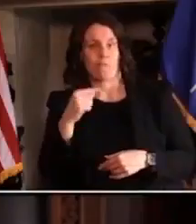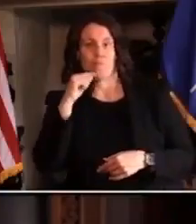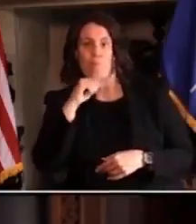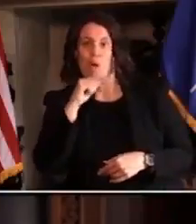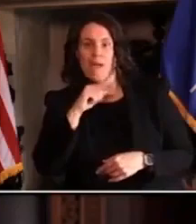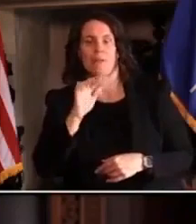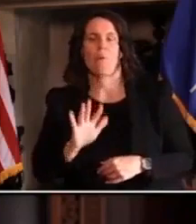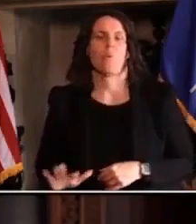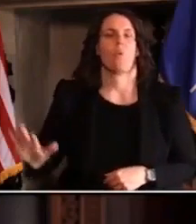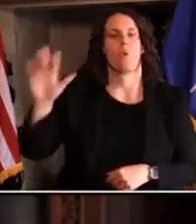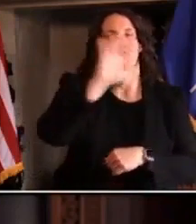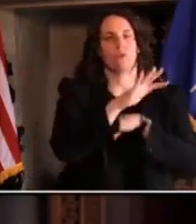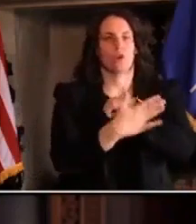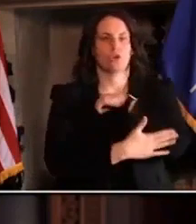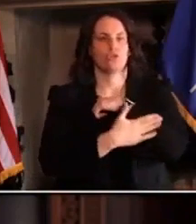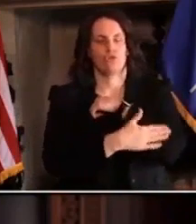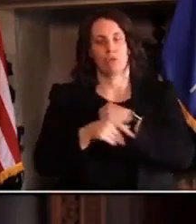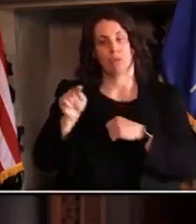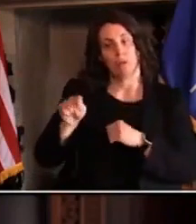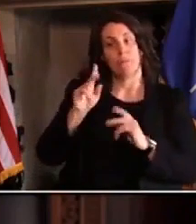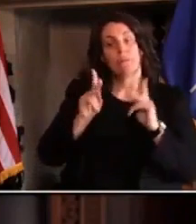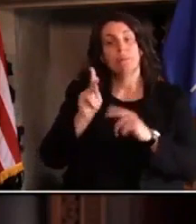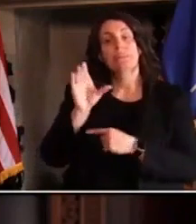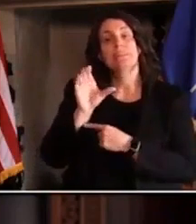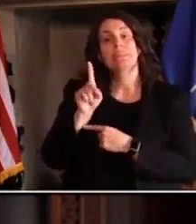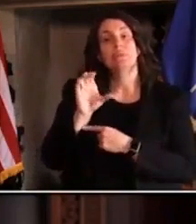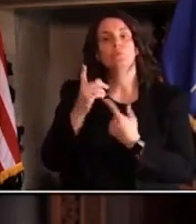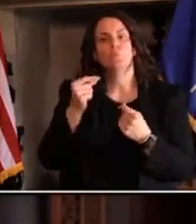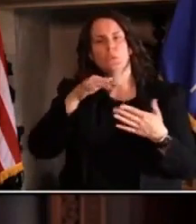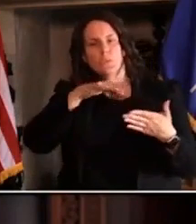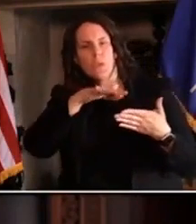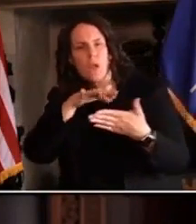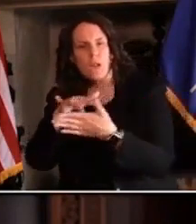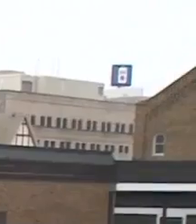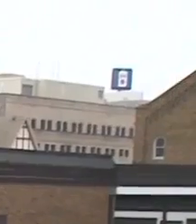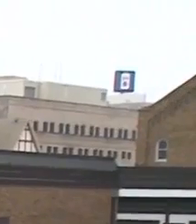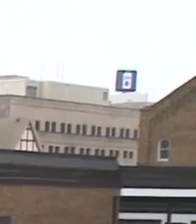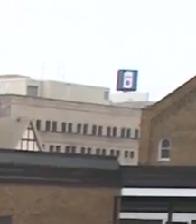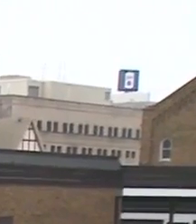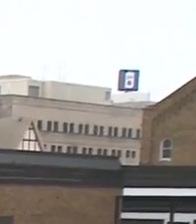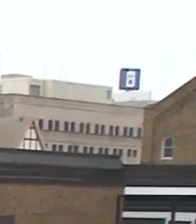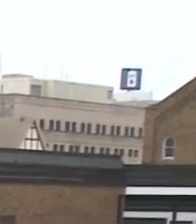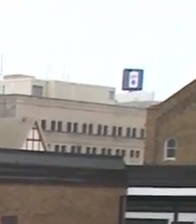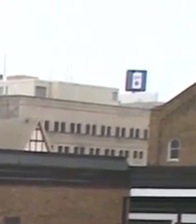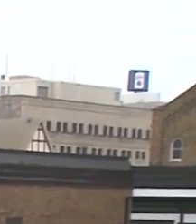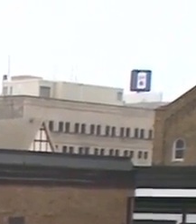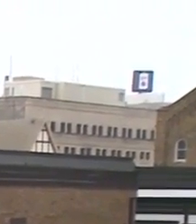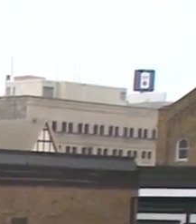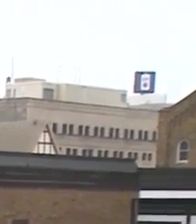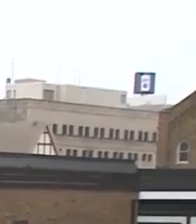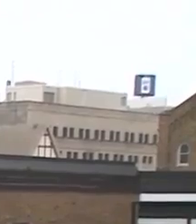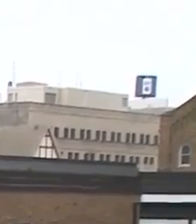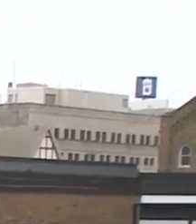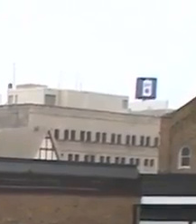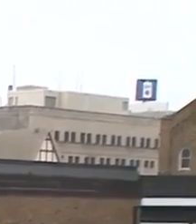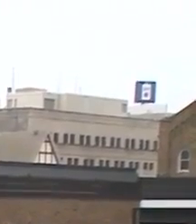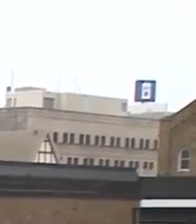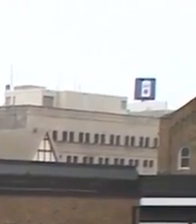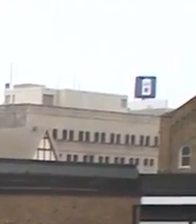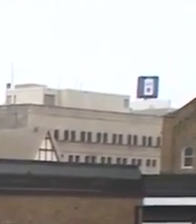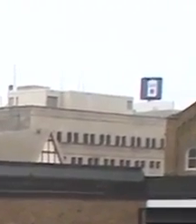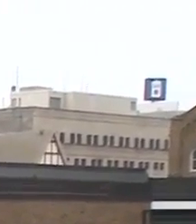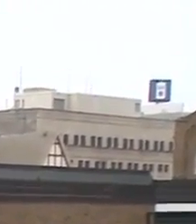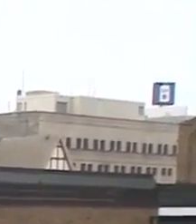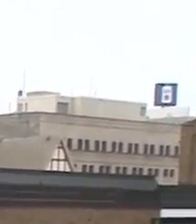learn and make sure that we are responding and doing everything we can. We are on day three of Governor Evers'